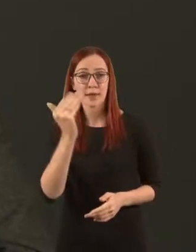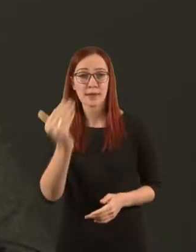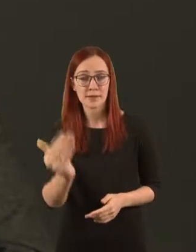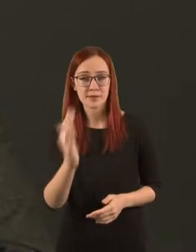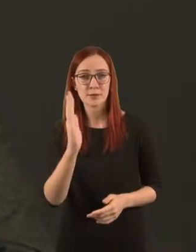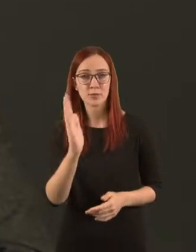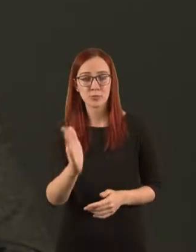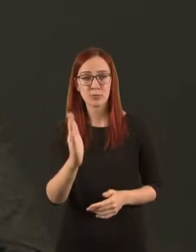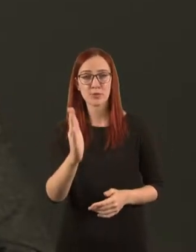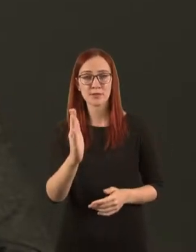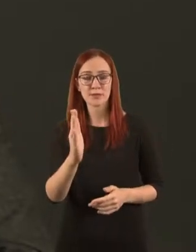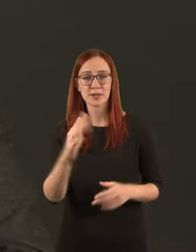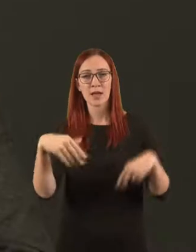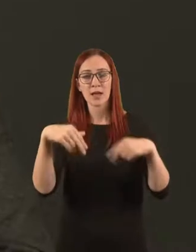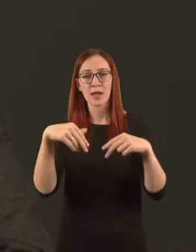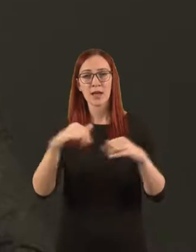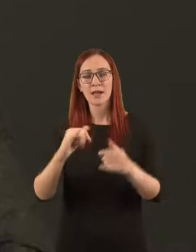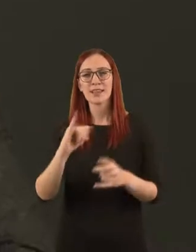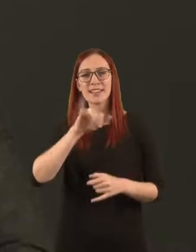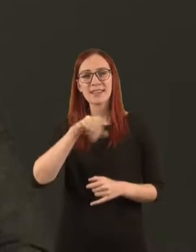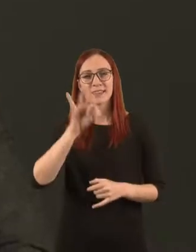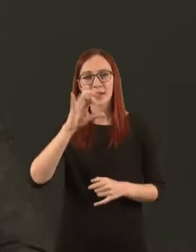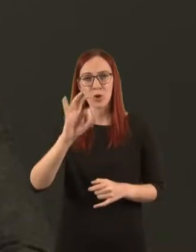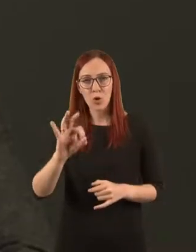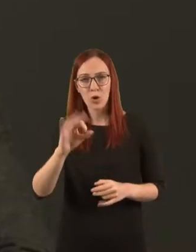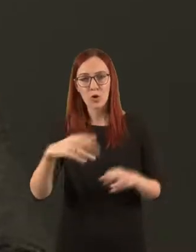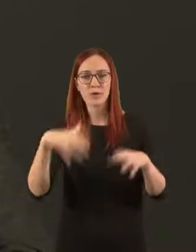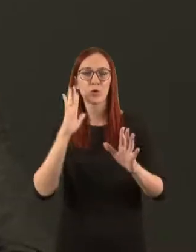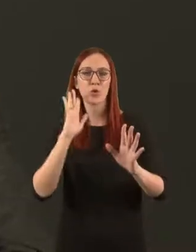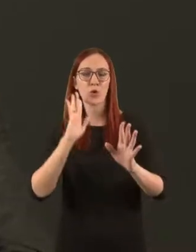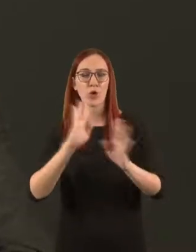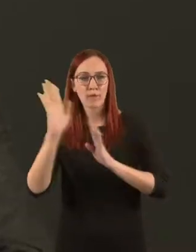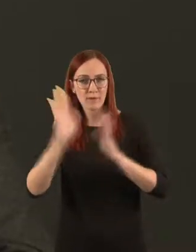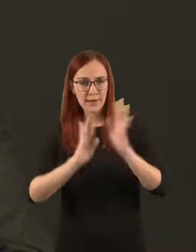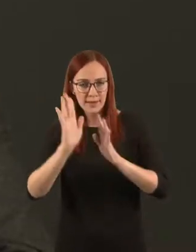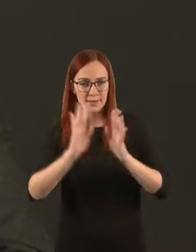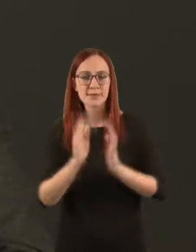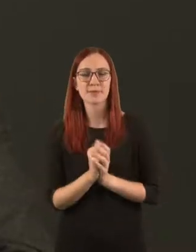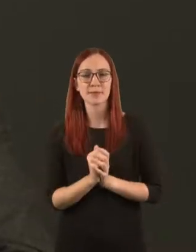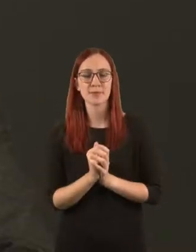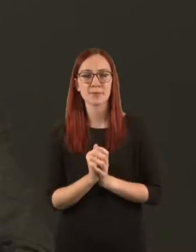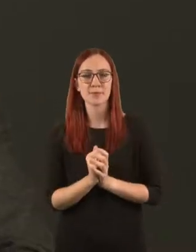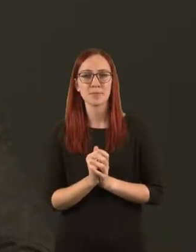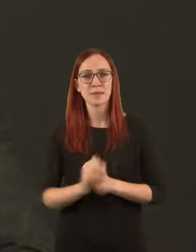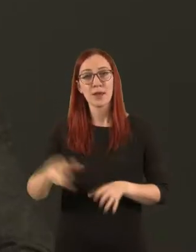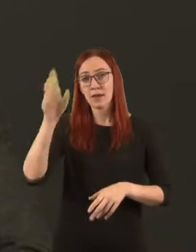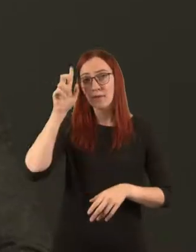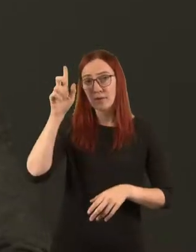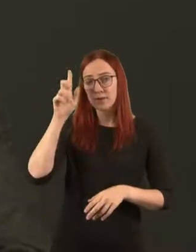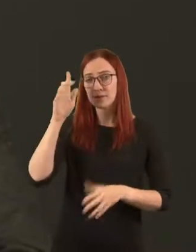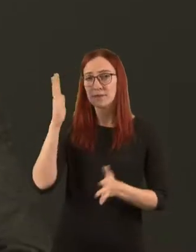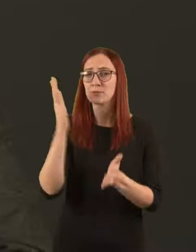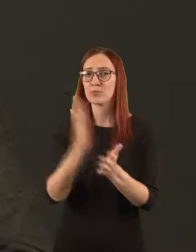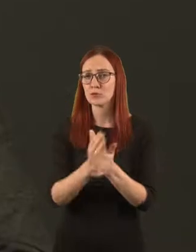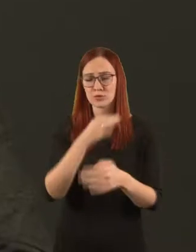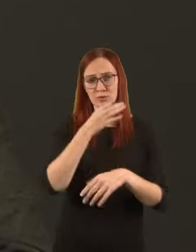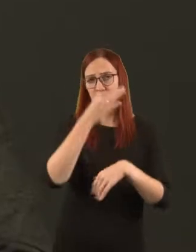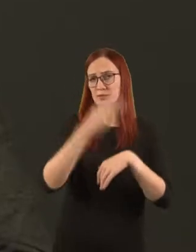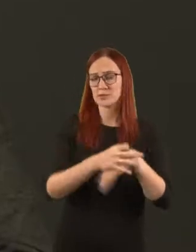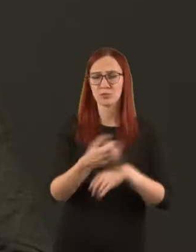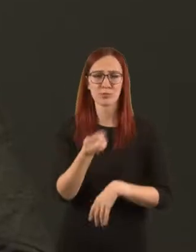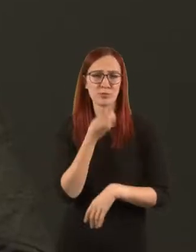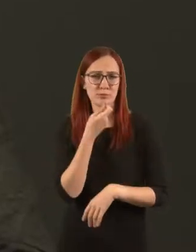from a further distance, in a few weeks, we will have the Glasgow Climate Change